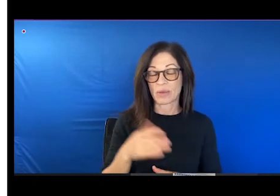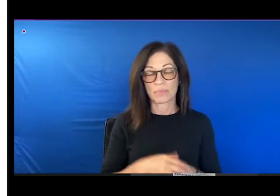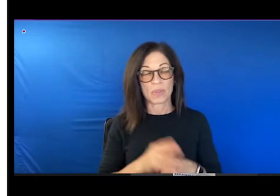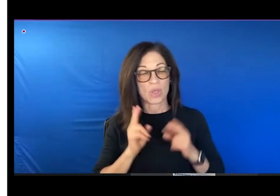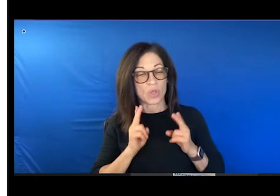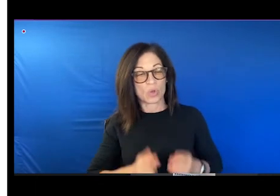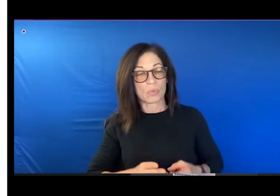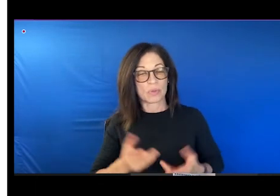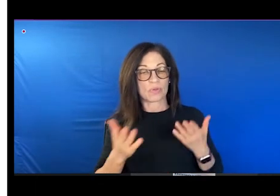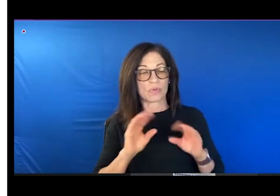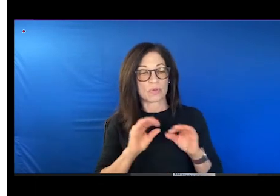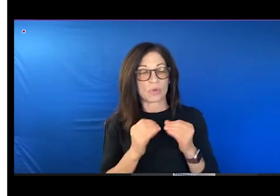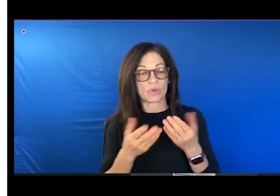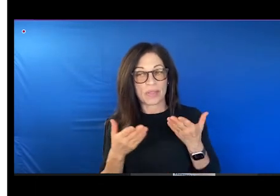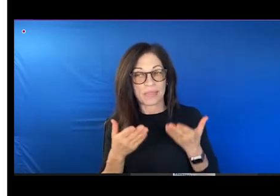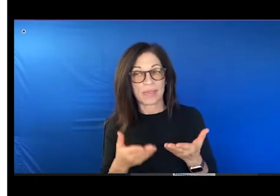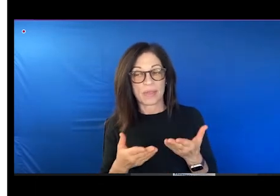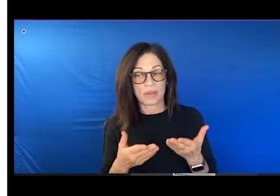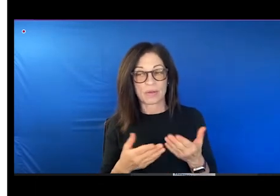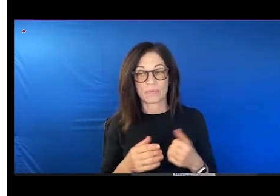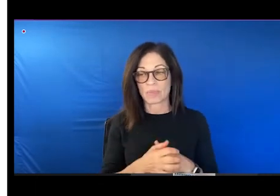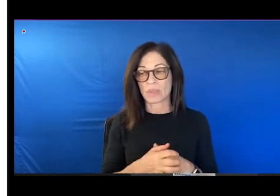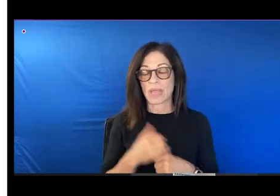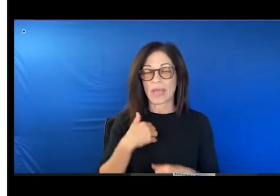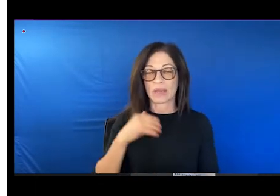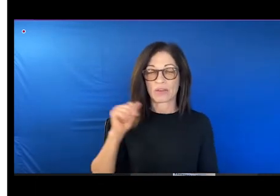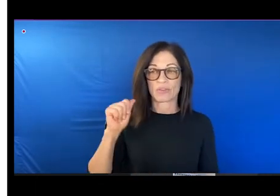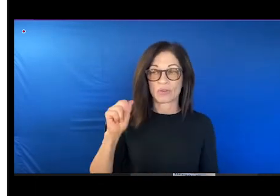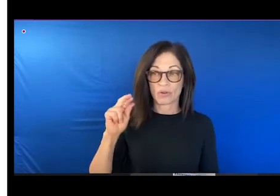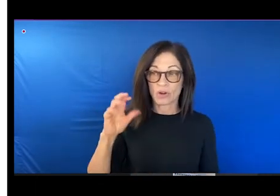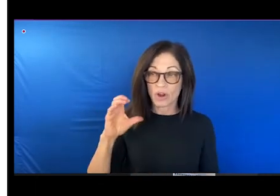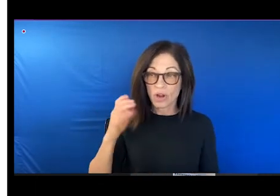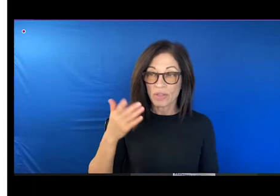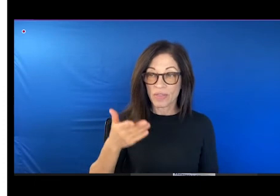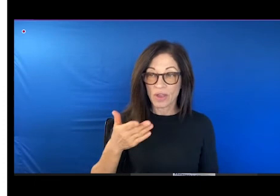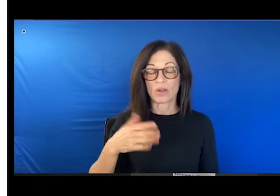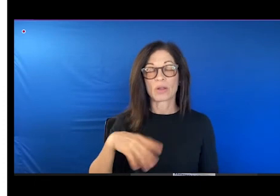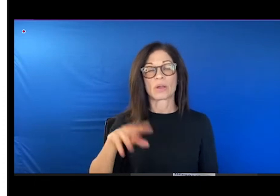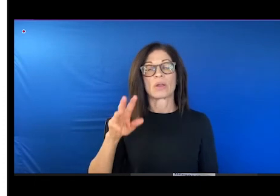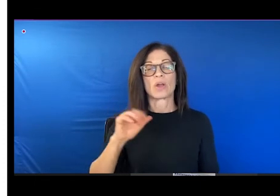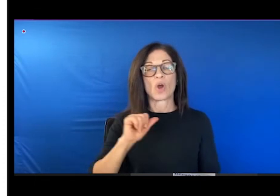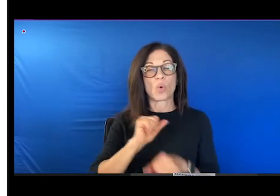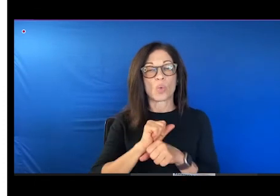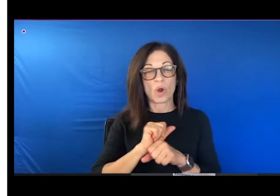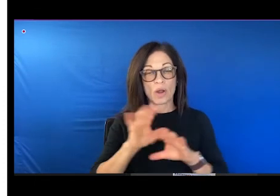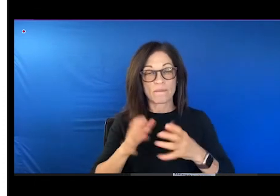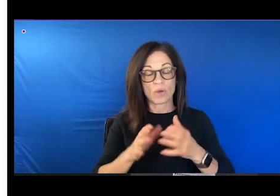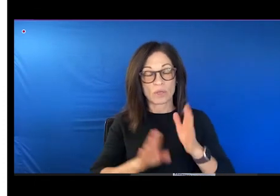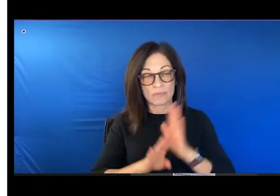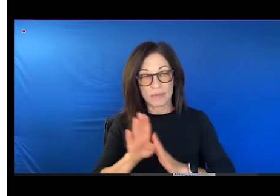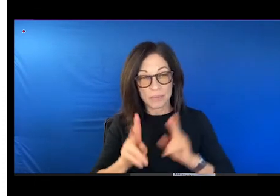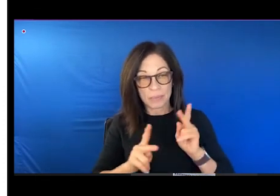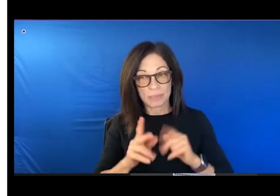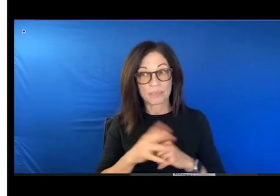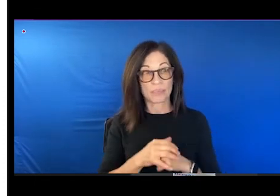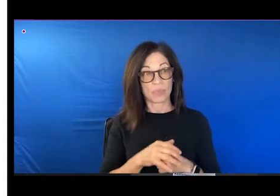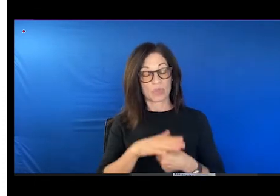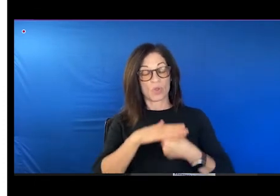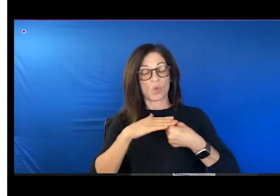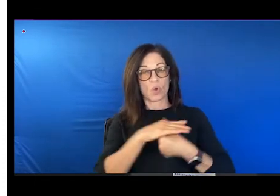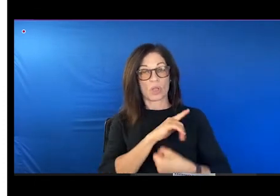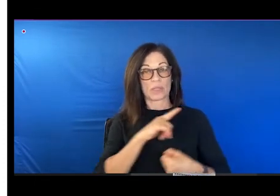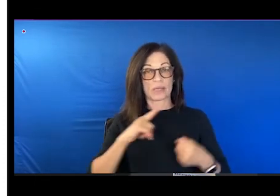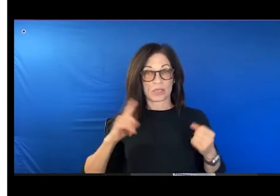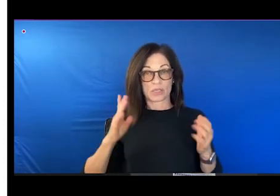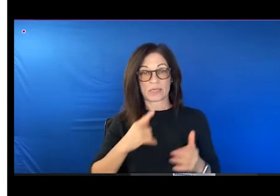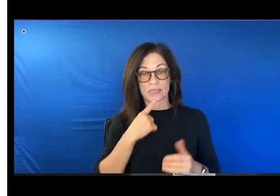was there, there were human service organizations. I think there was an ARC there was workforce development folks. And the